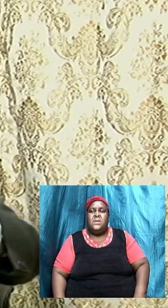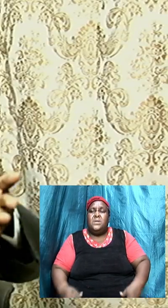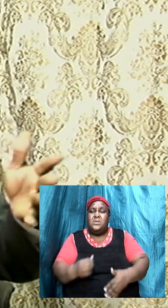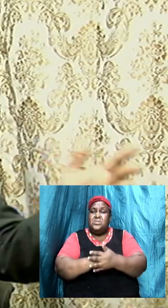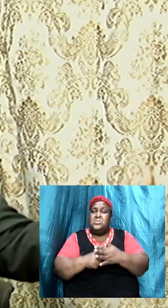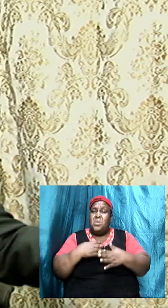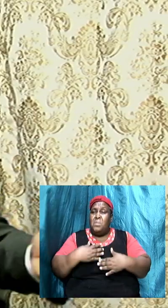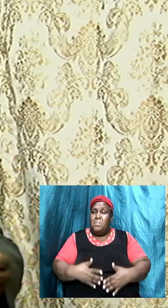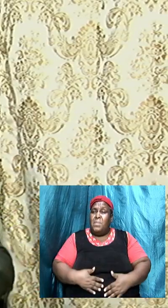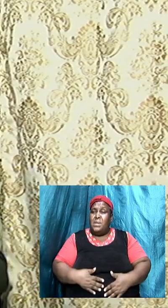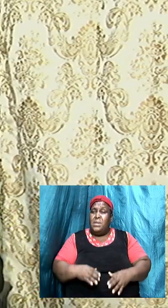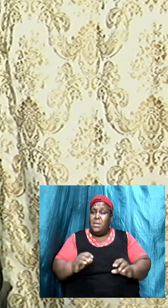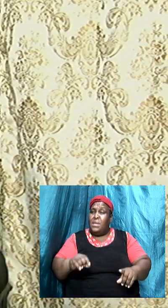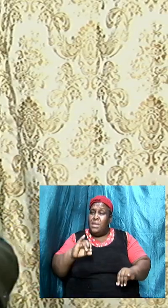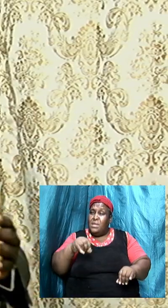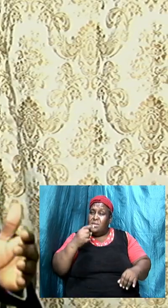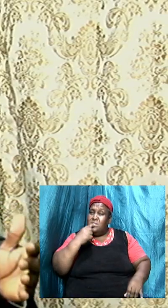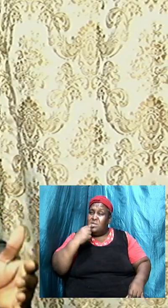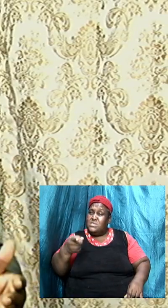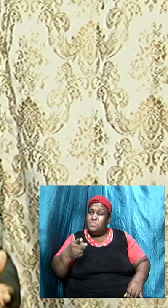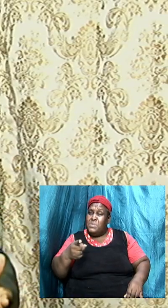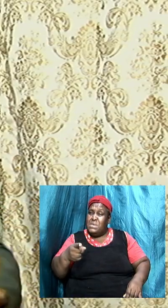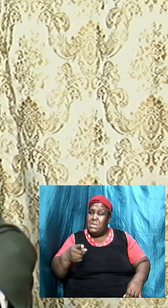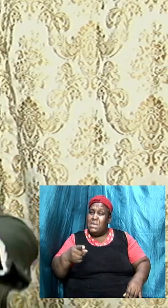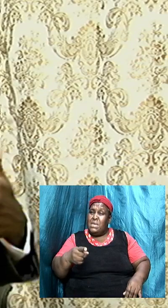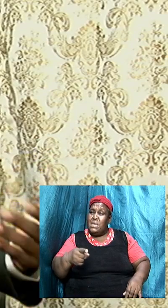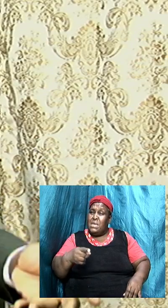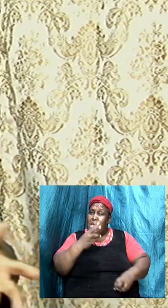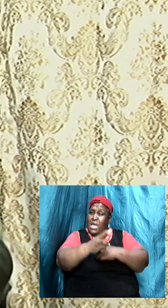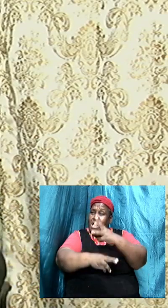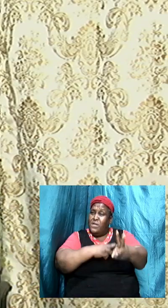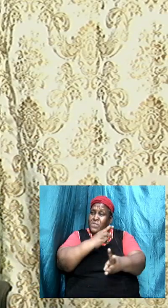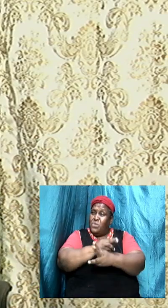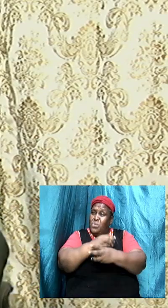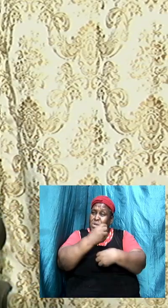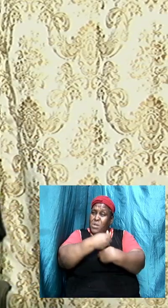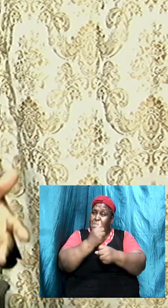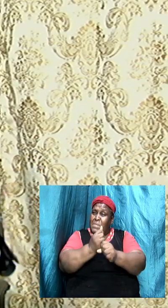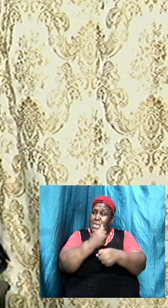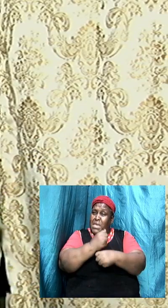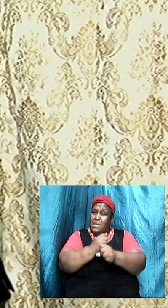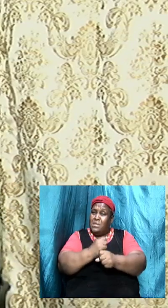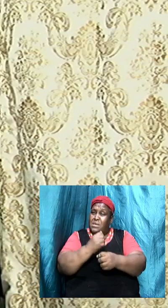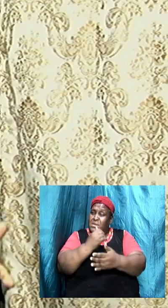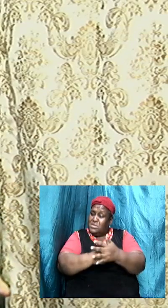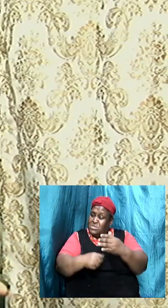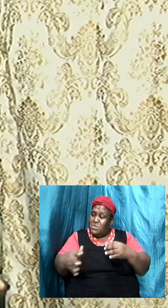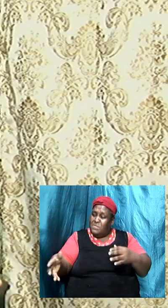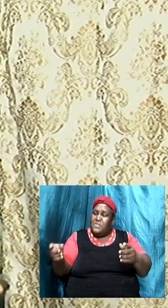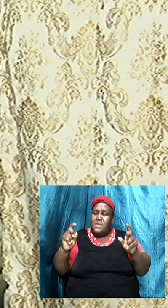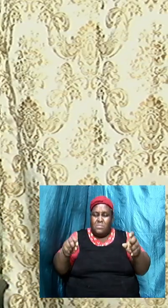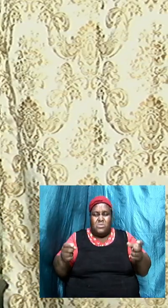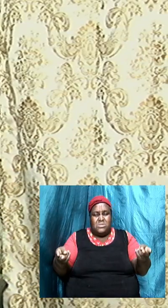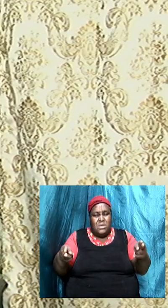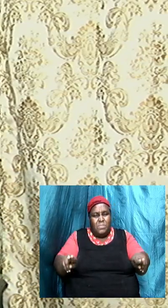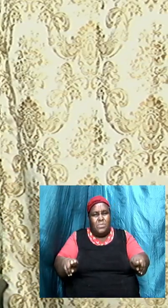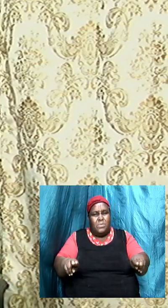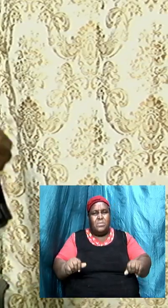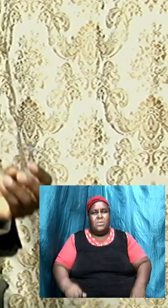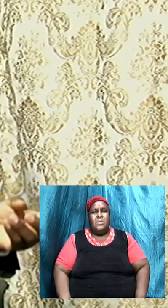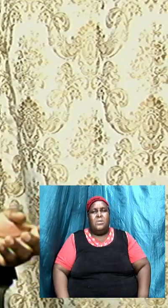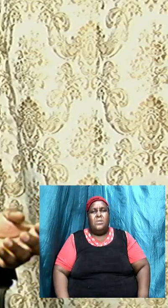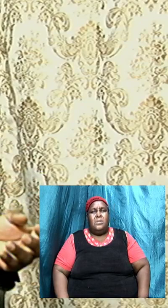somebody can just speak and the world created like that. Something must happen. And some other folks are saying that, look here, it is out